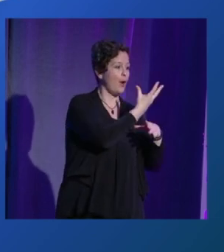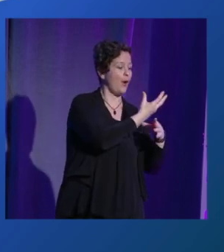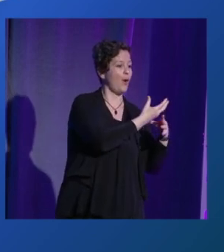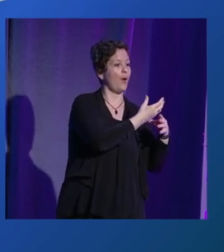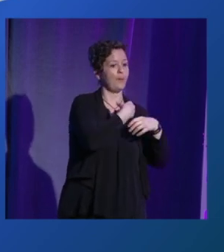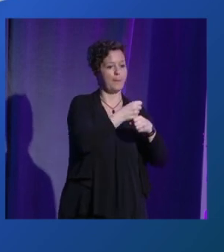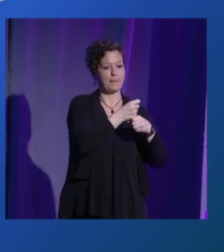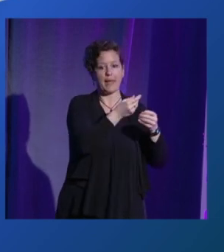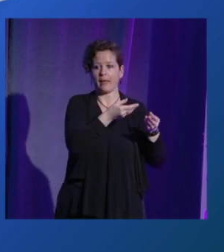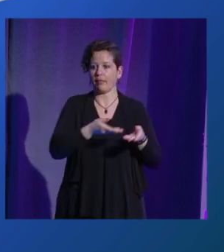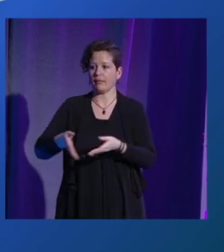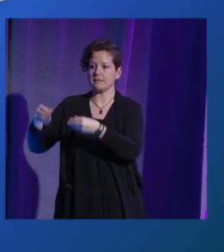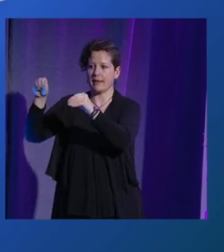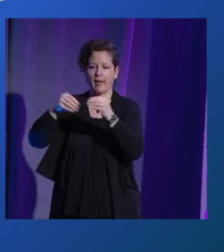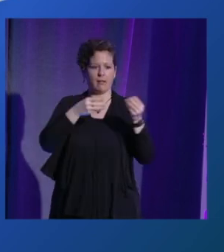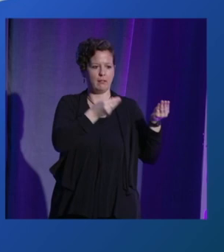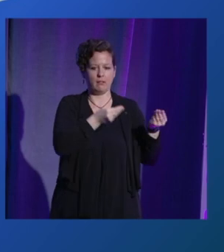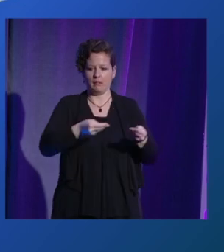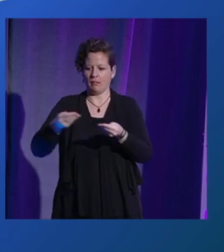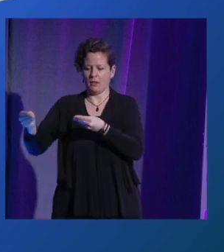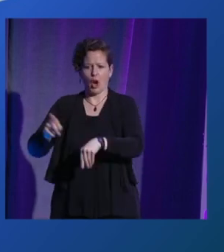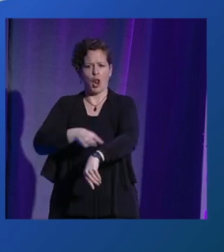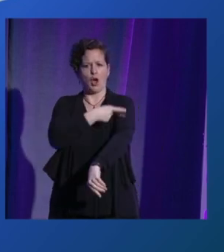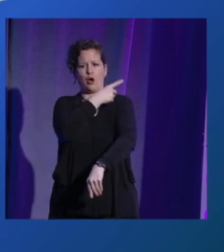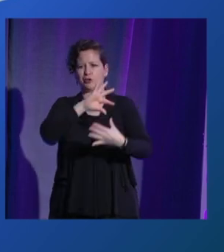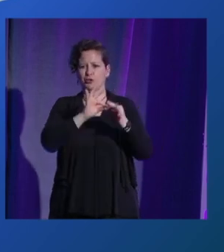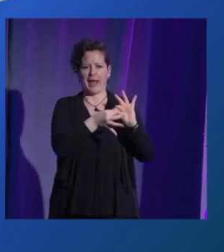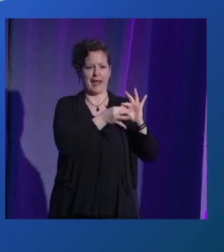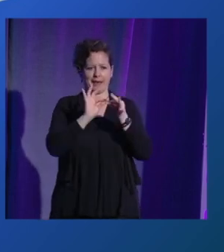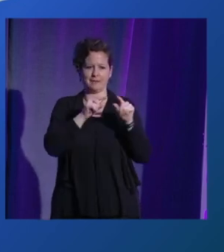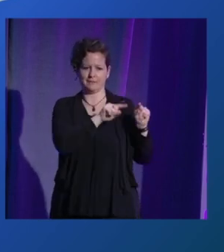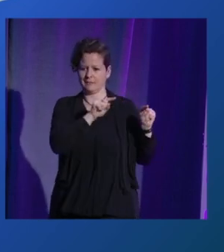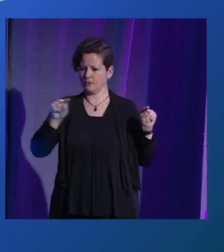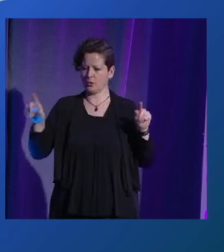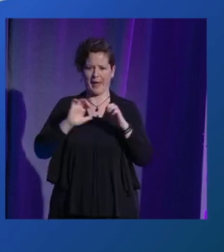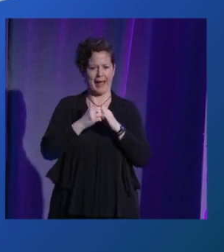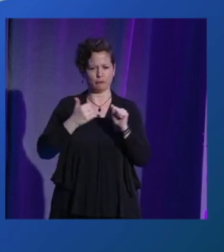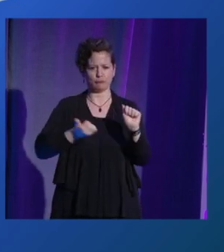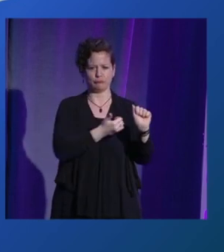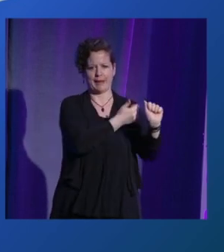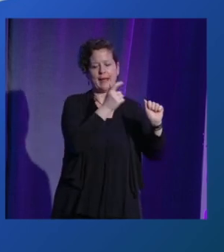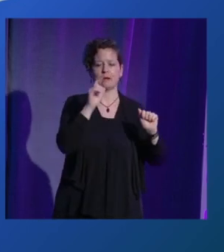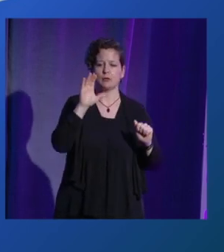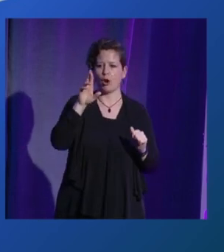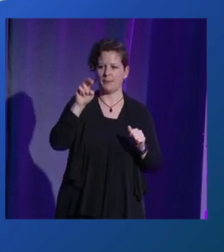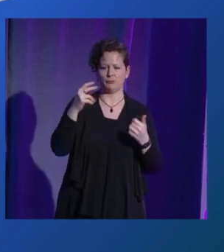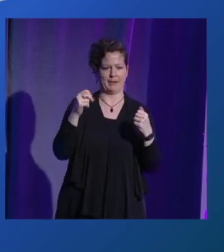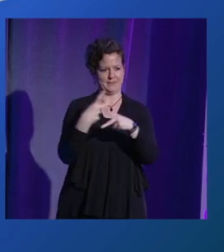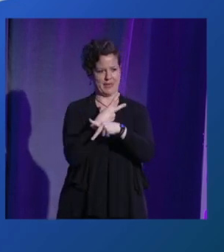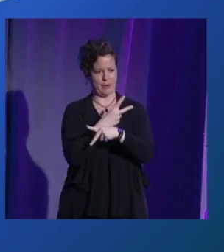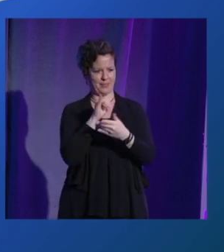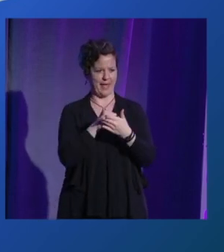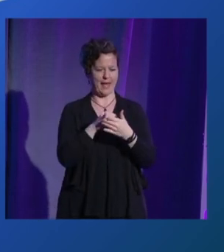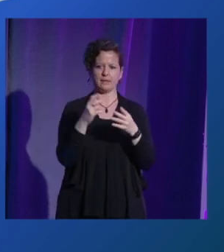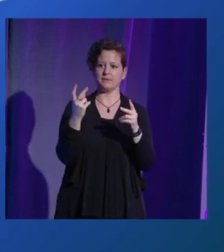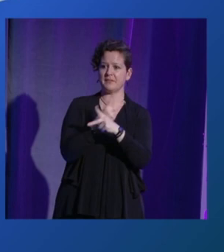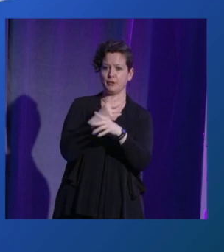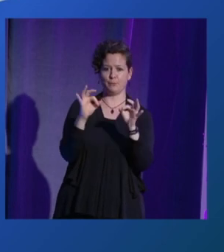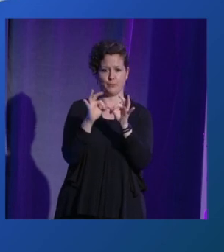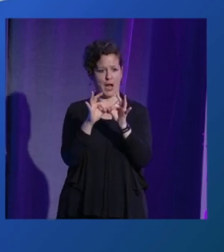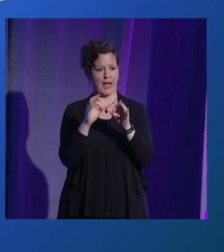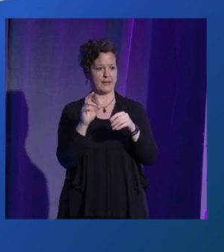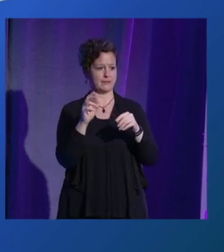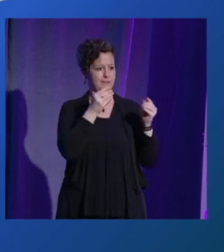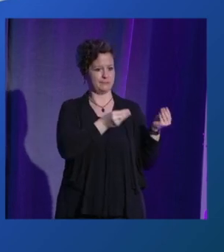same um this technology starts to give us the some of the tools to to quantify that in a much more kind